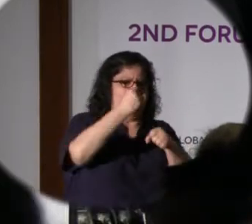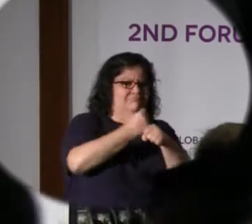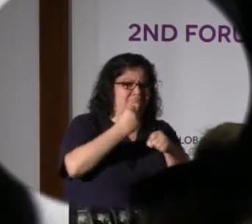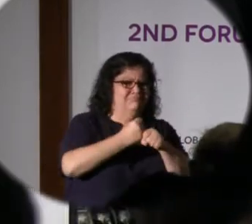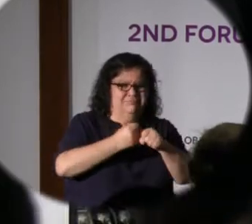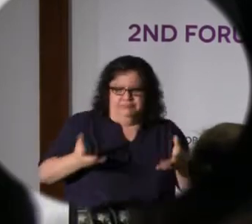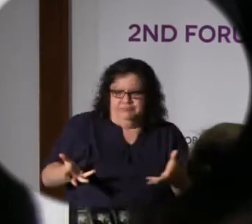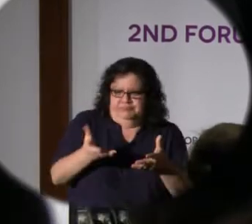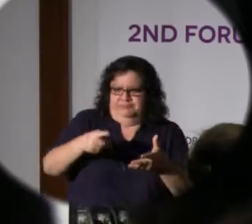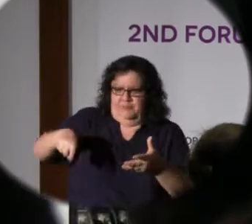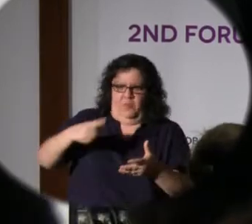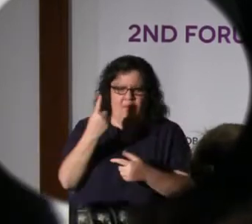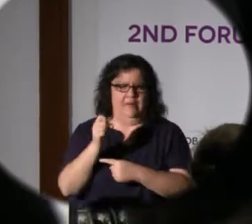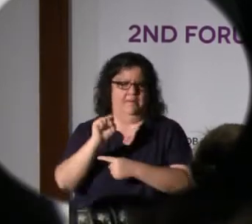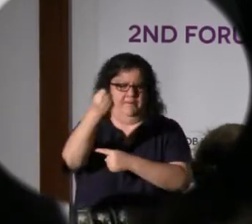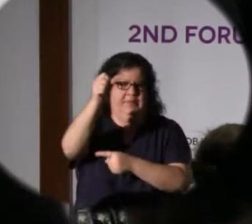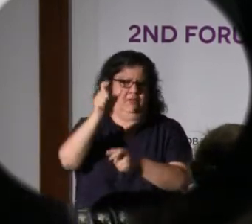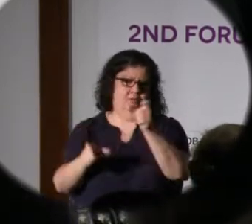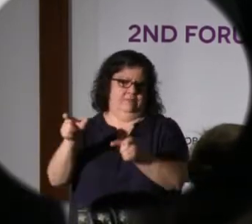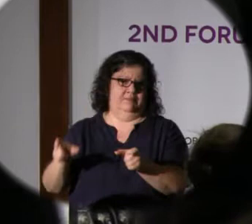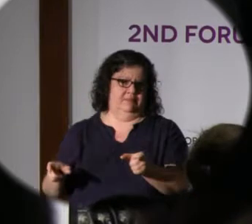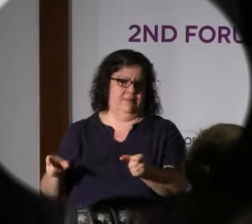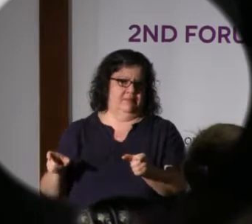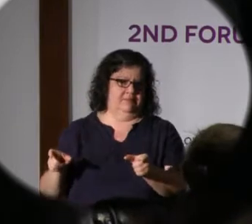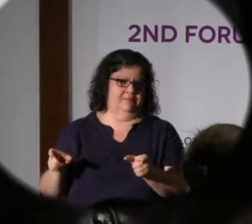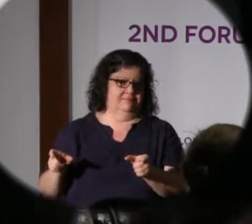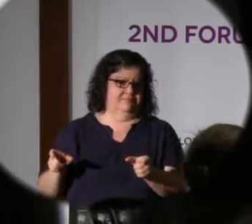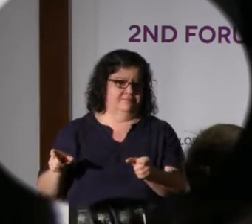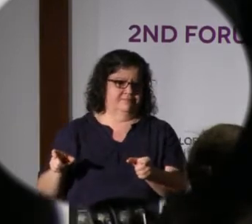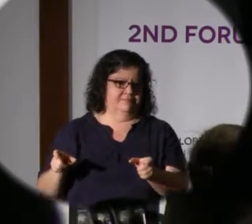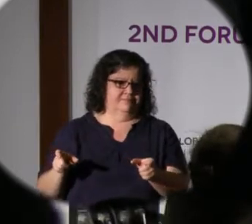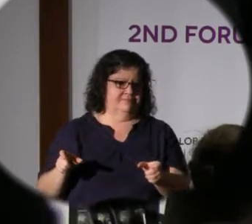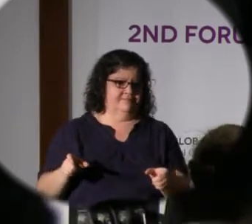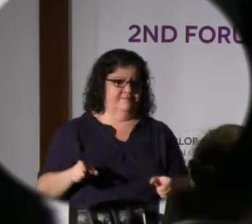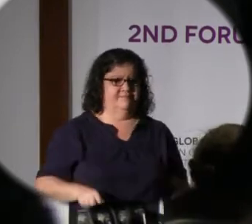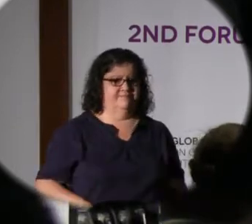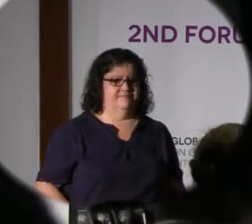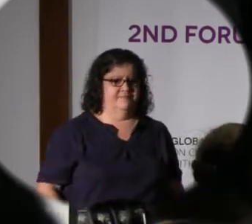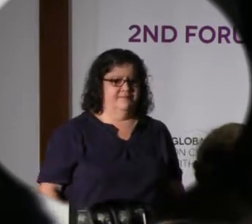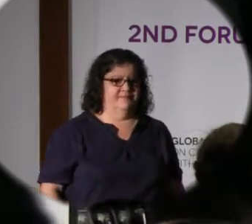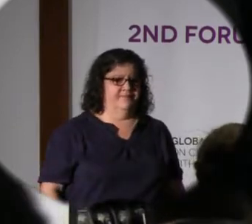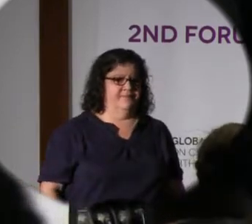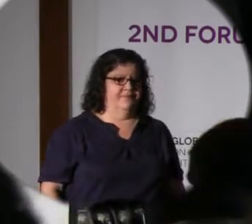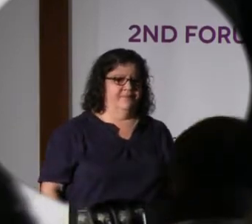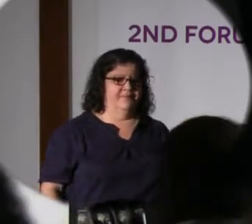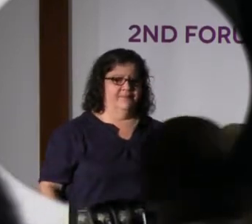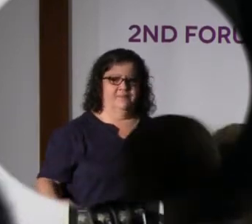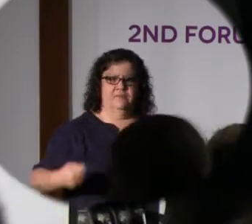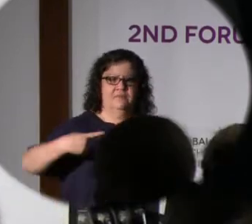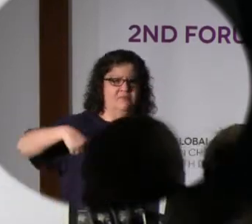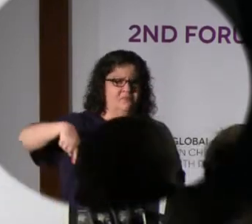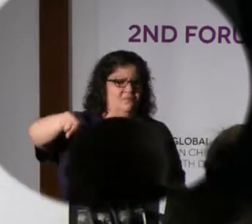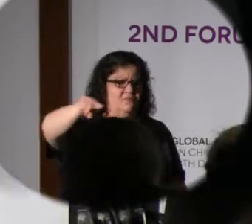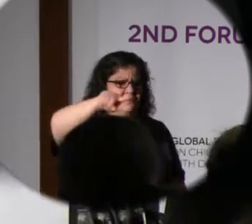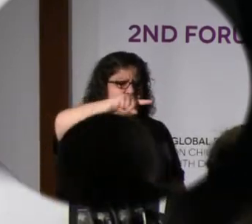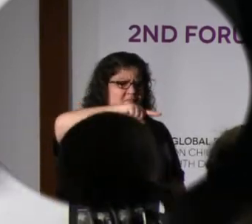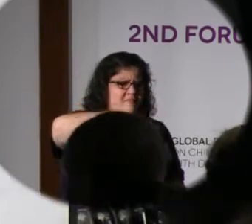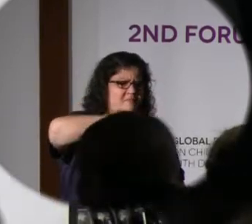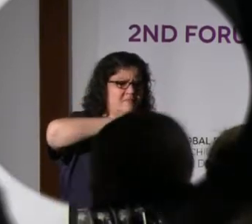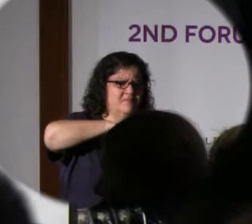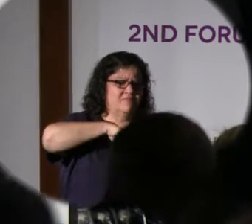especially on those who have the privilege and the power to take